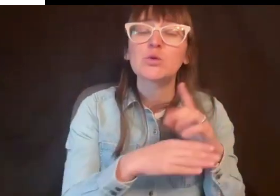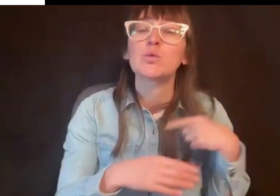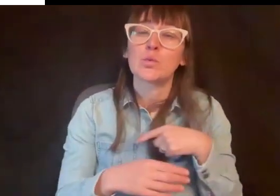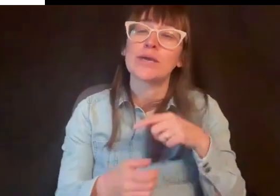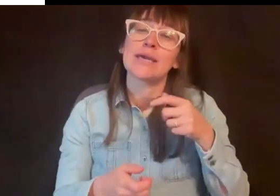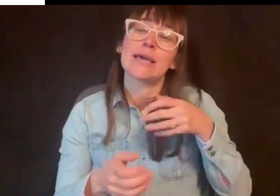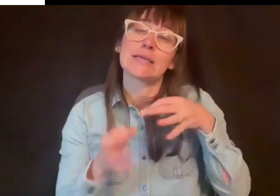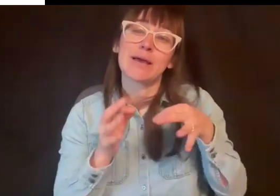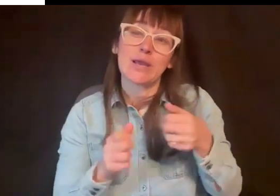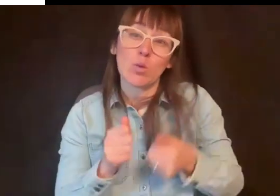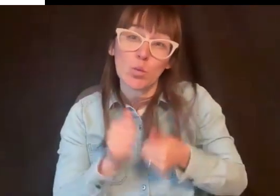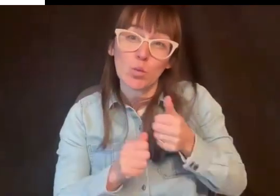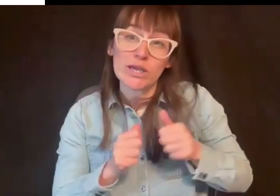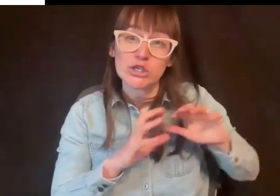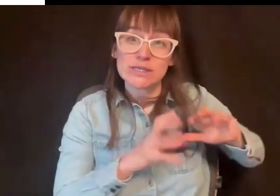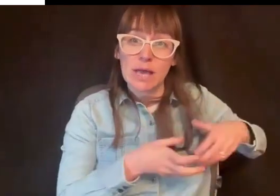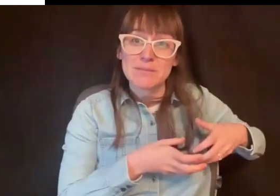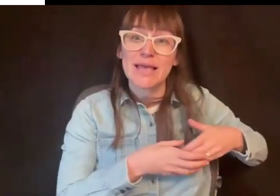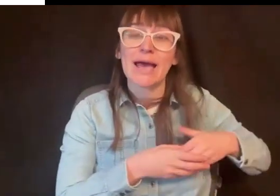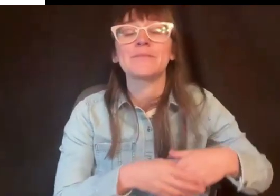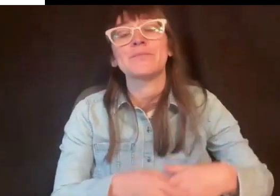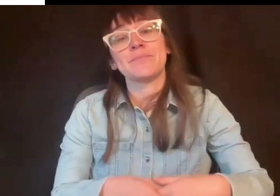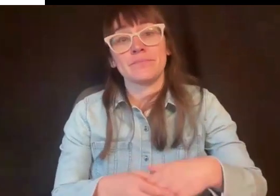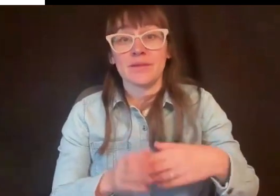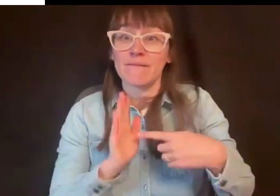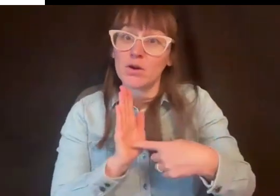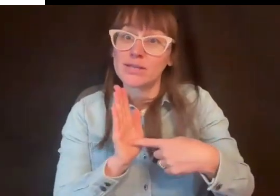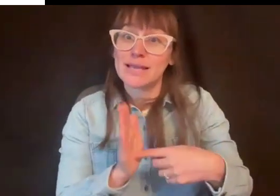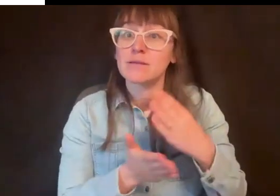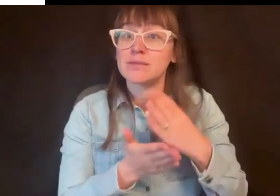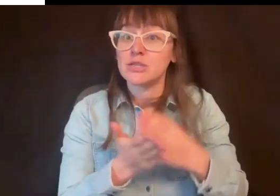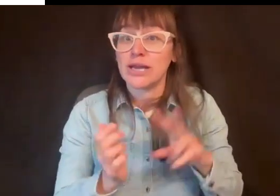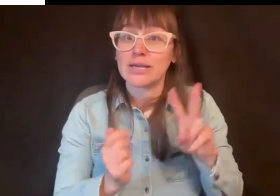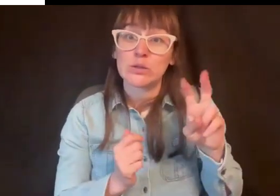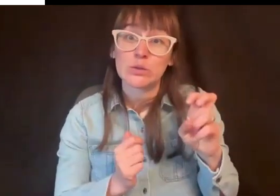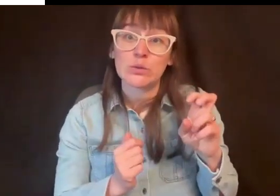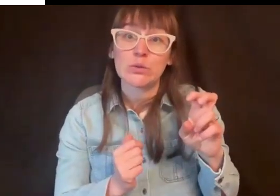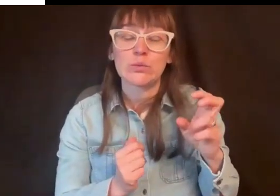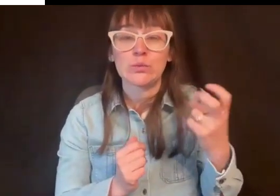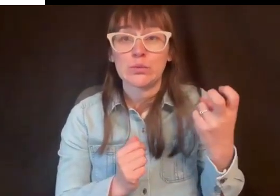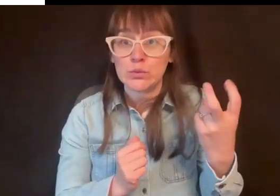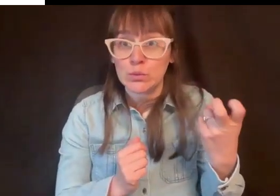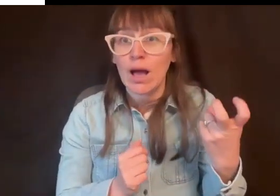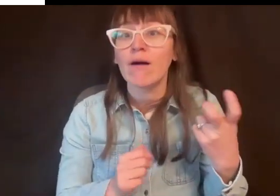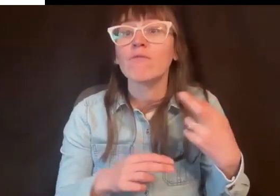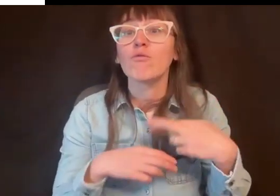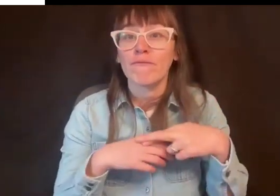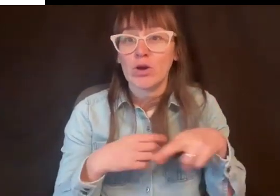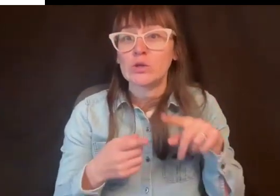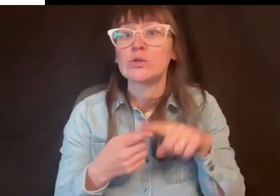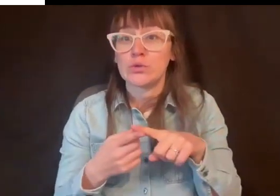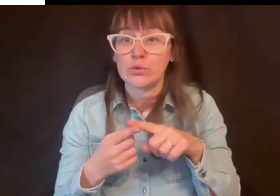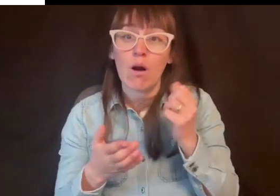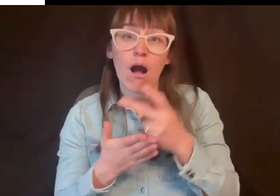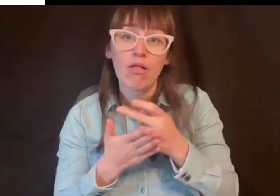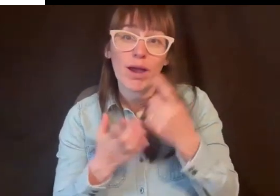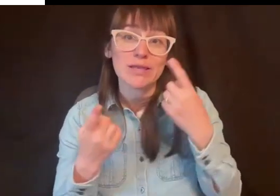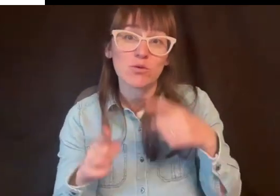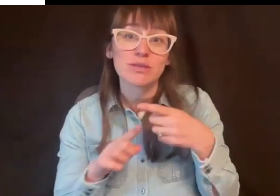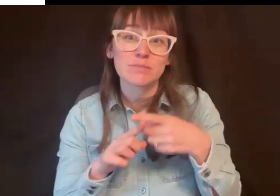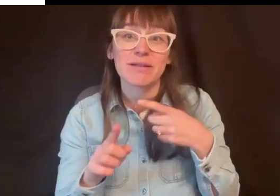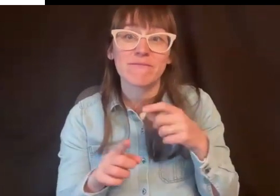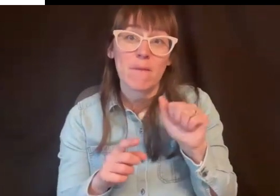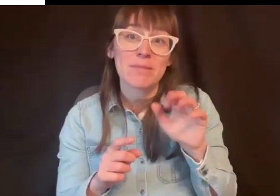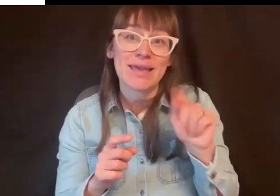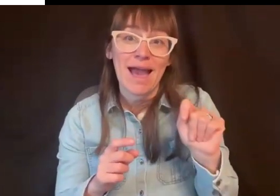For example, Section 212 agreements refers to agreements authorized by Section 212 of the Act. Next slide.